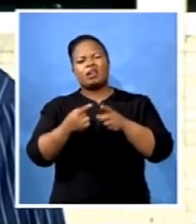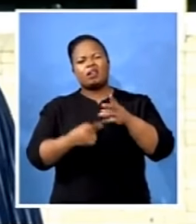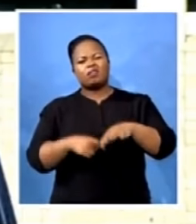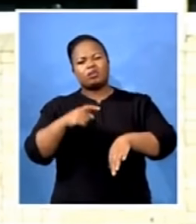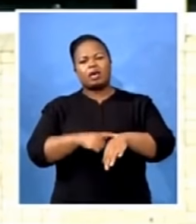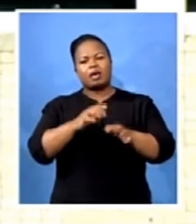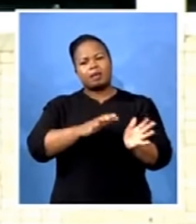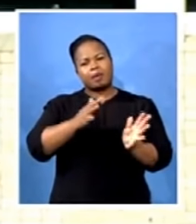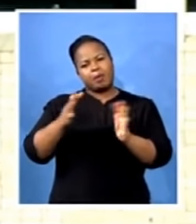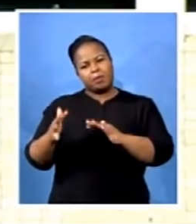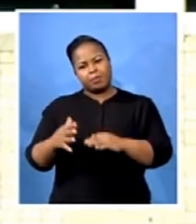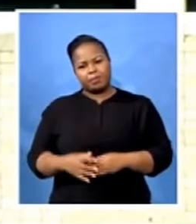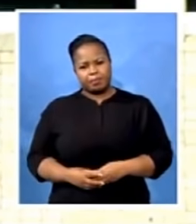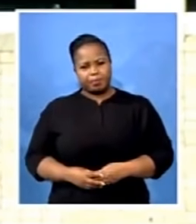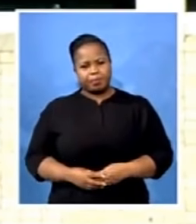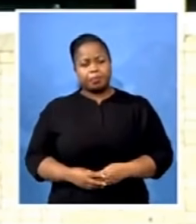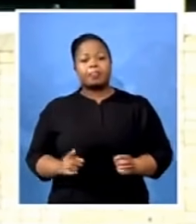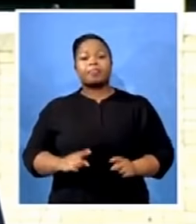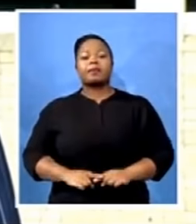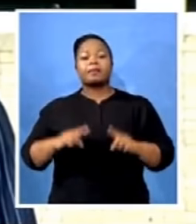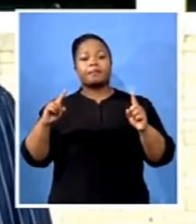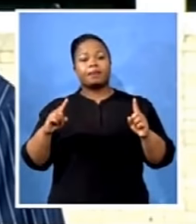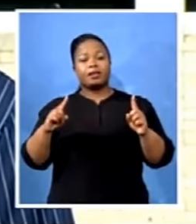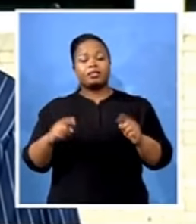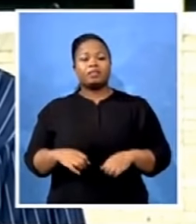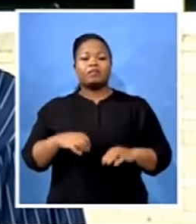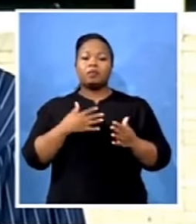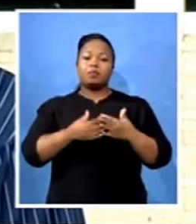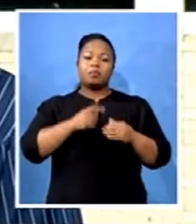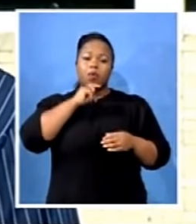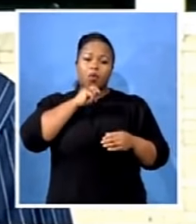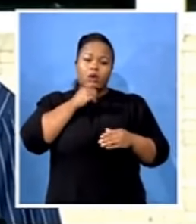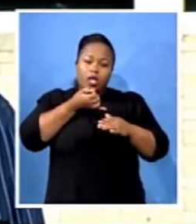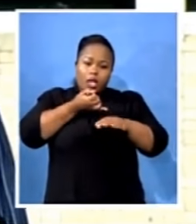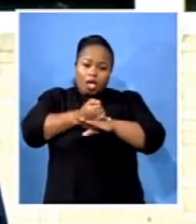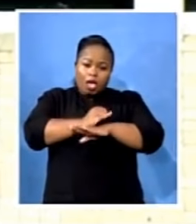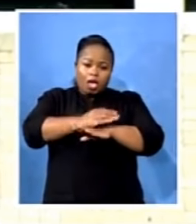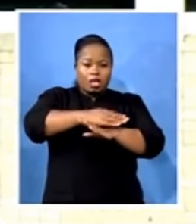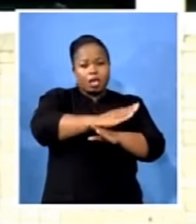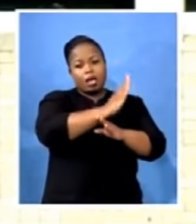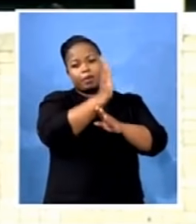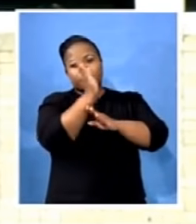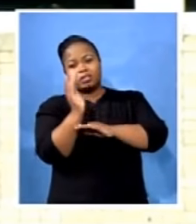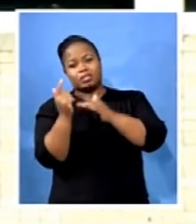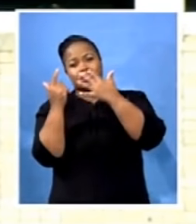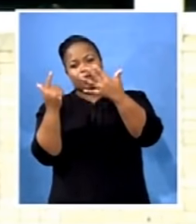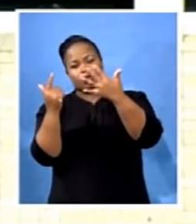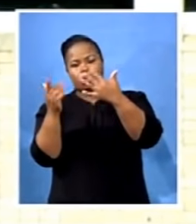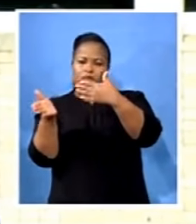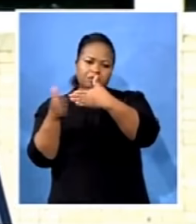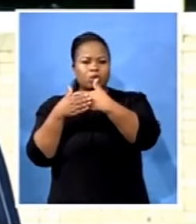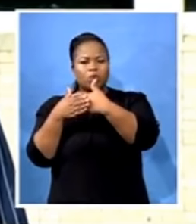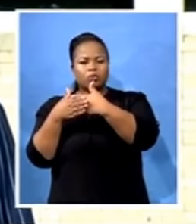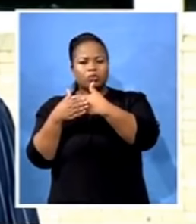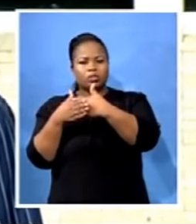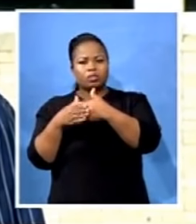But it operates from early in the morning up until 7 o'clock. From there it is shut down till the following day. Because